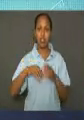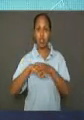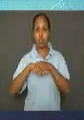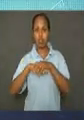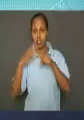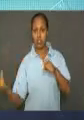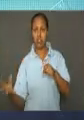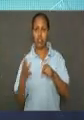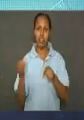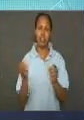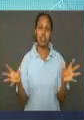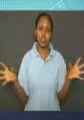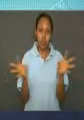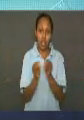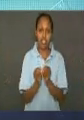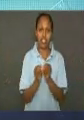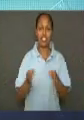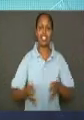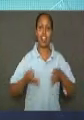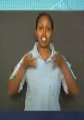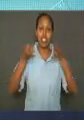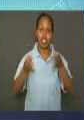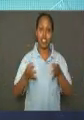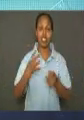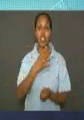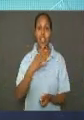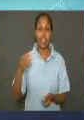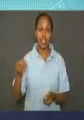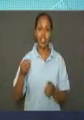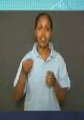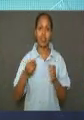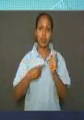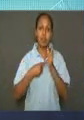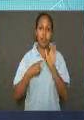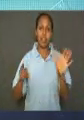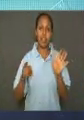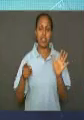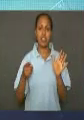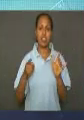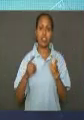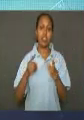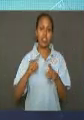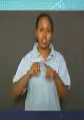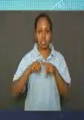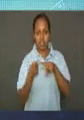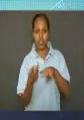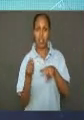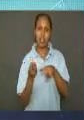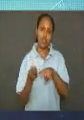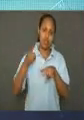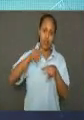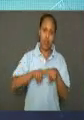of a transistor and briefly reviewed forward